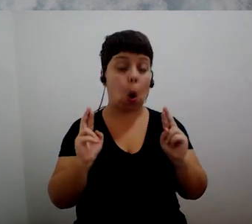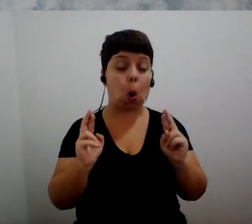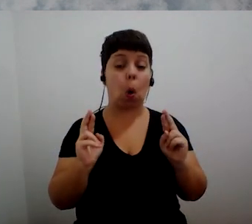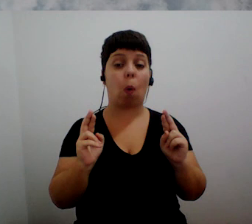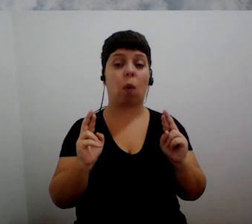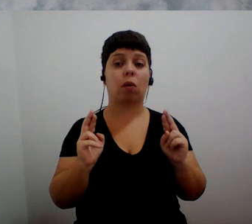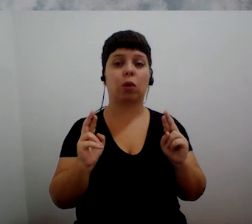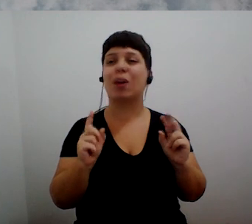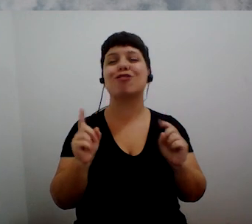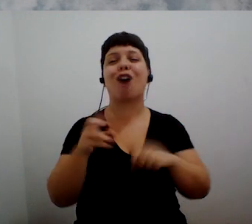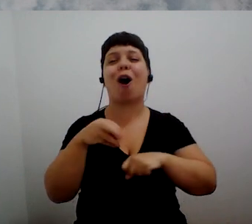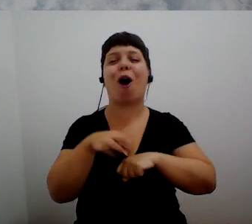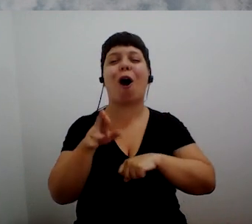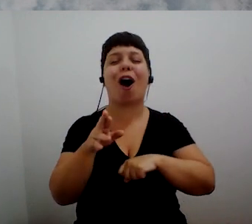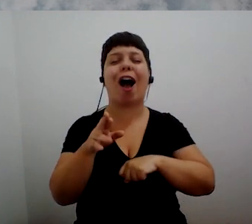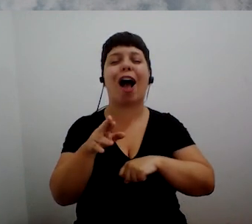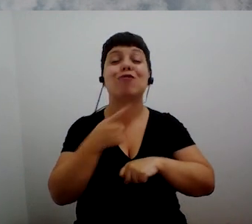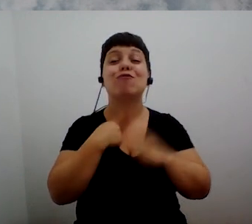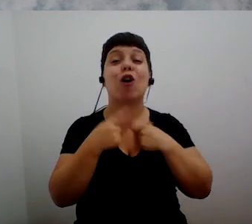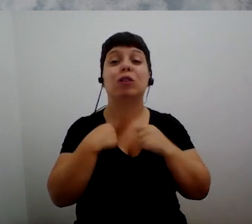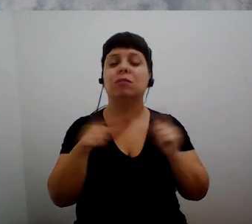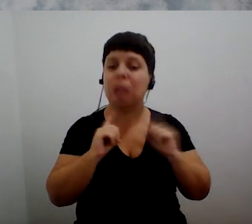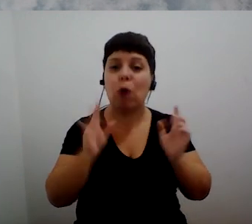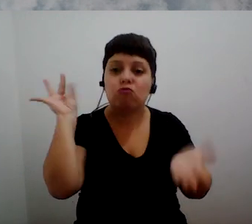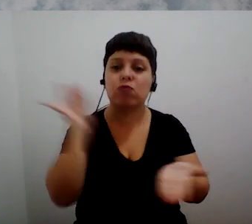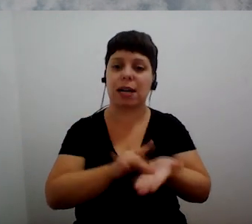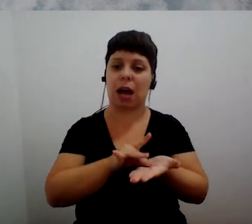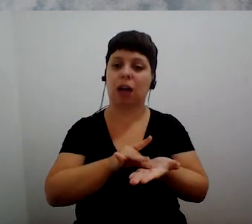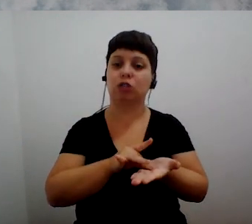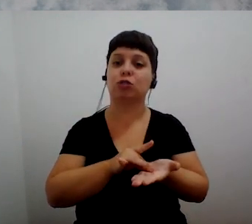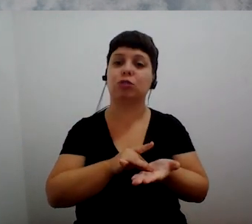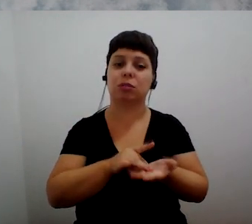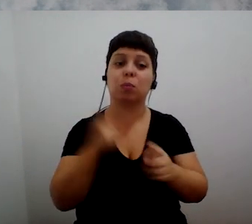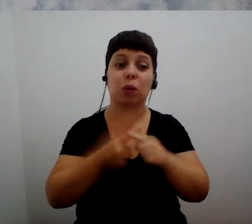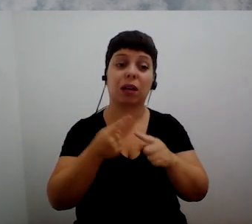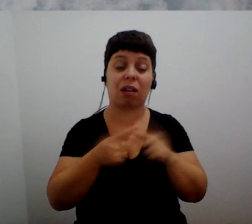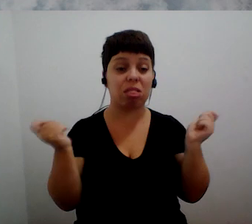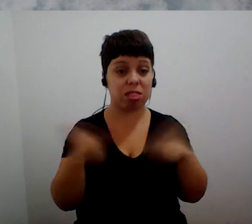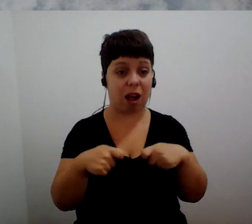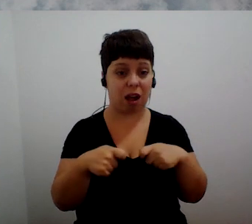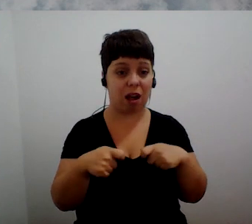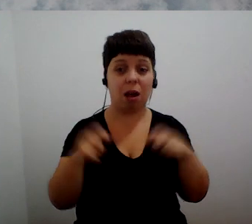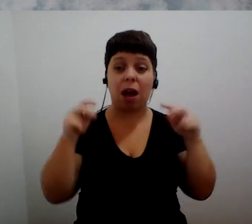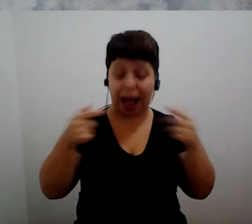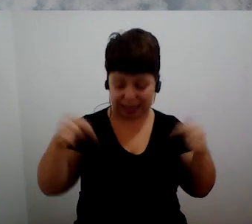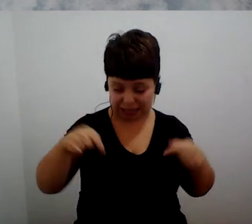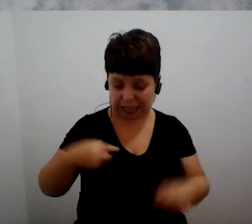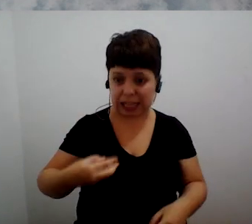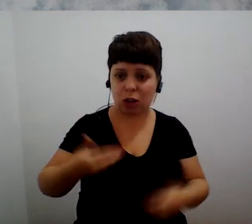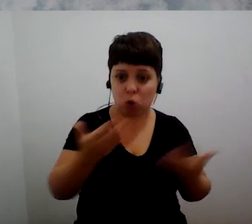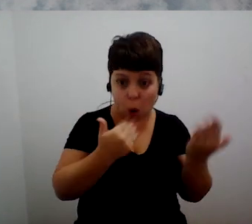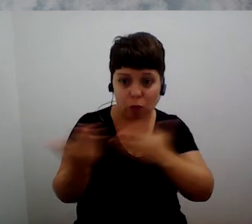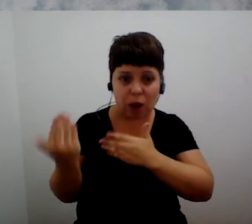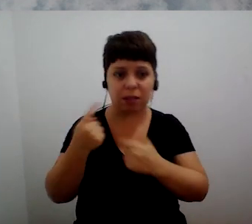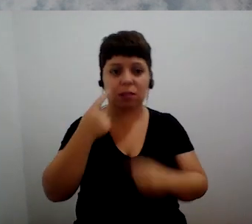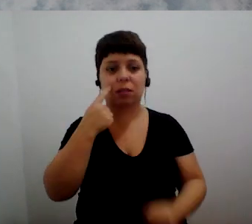only a message, it's concrete. It's inspiring because we can see in this discussion that we are not